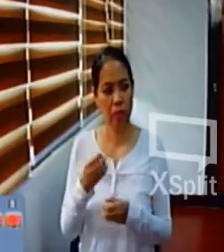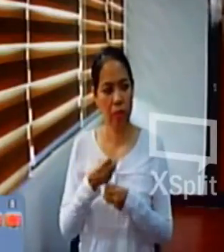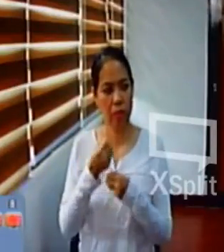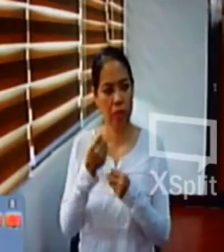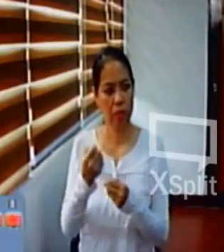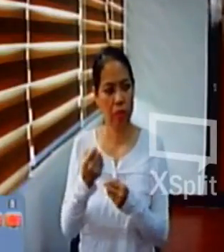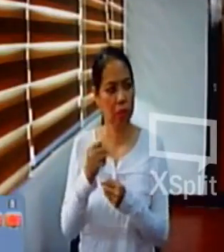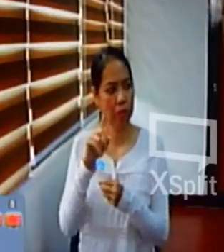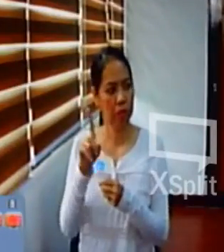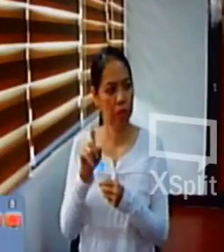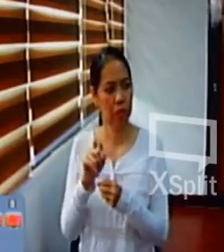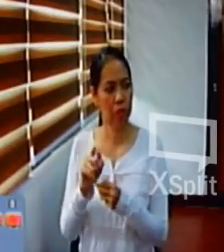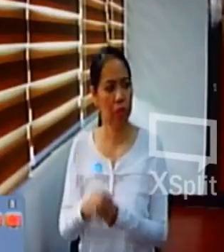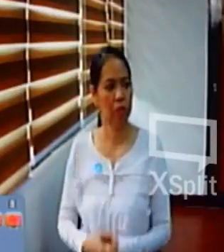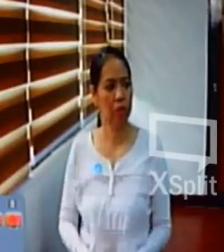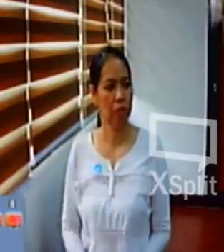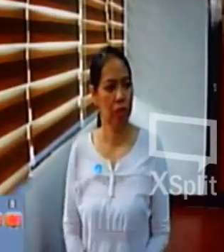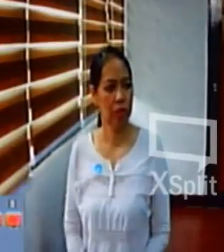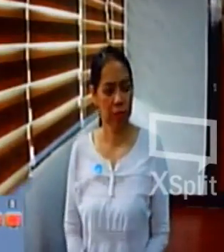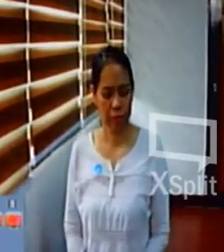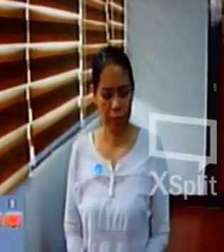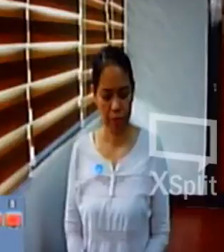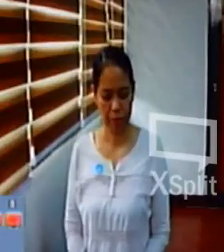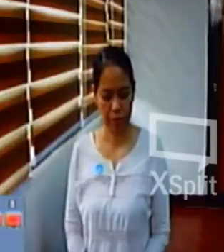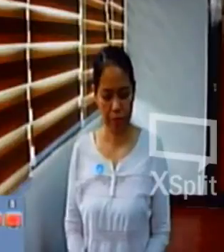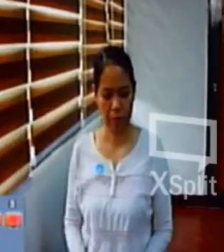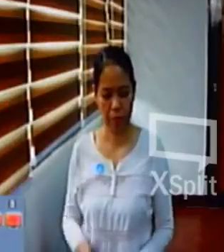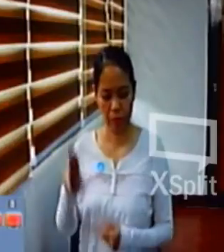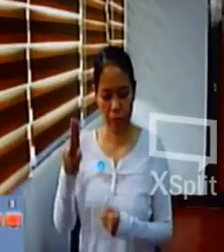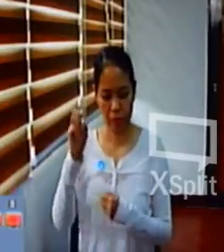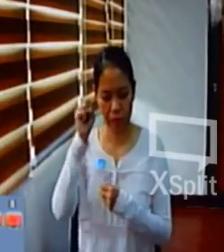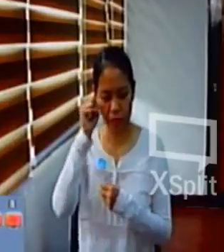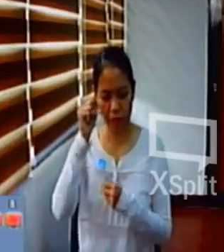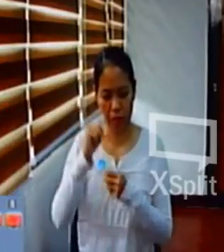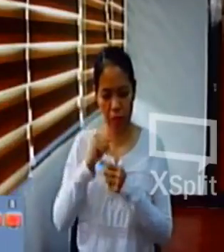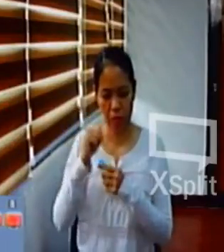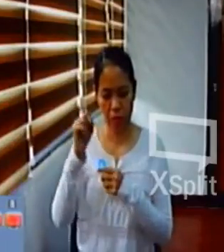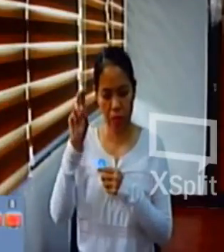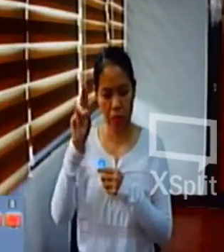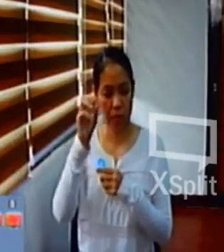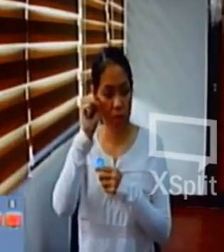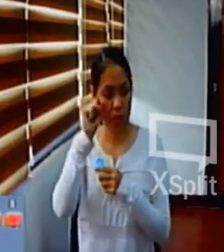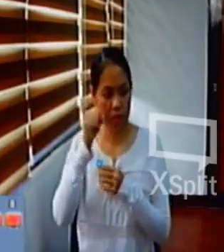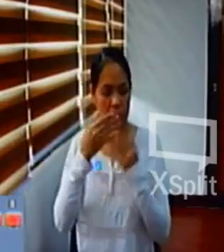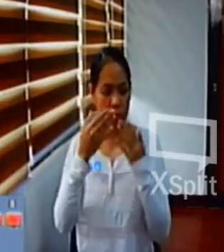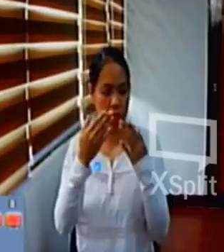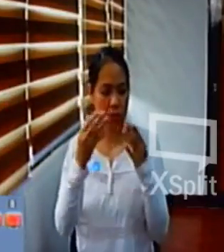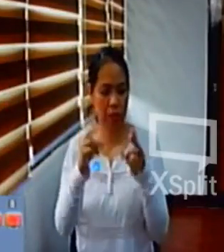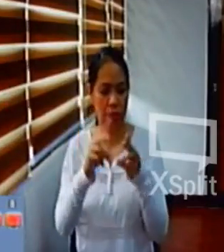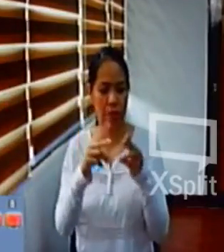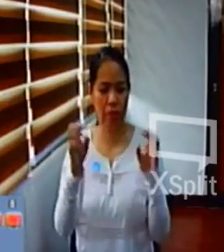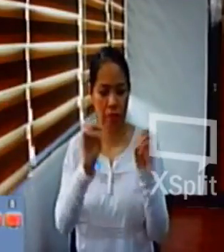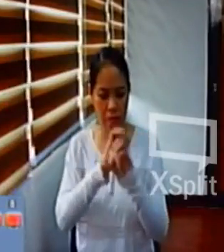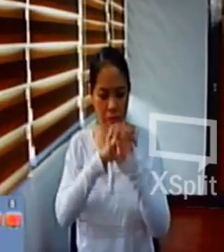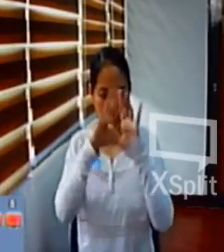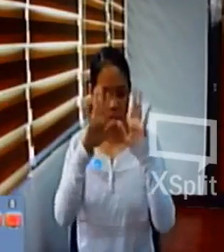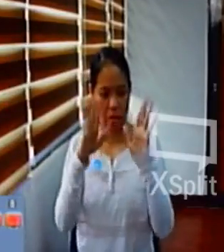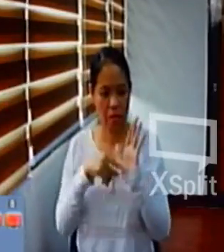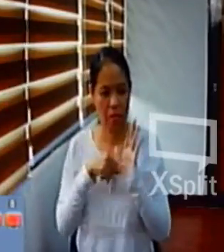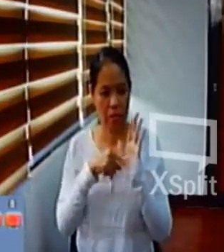questions to ask Yusek Serrano. Yusek Serrano, thank you for that very enlightening